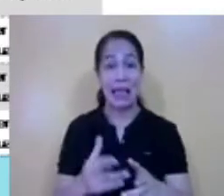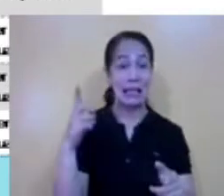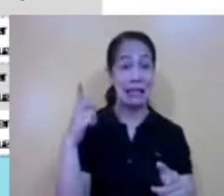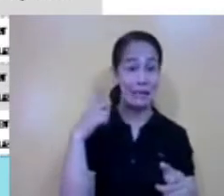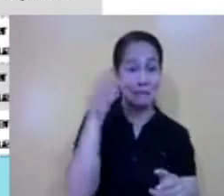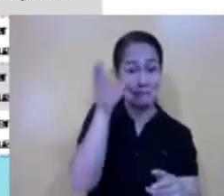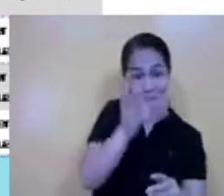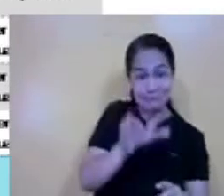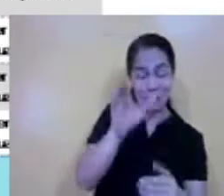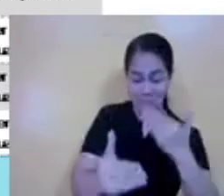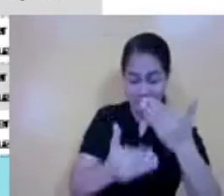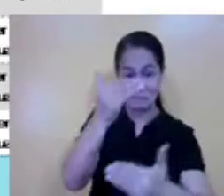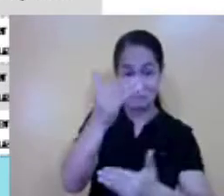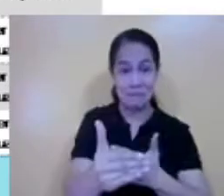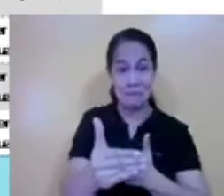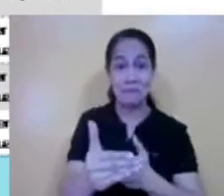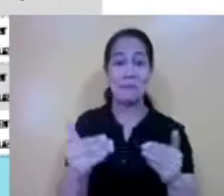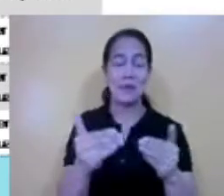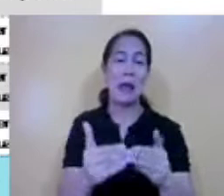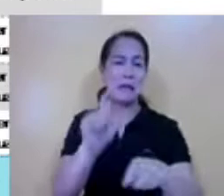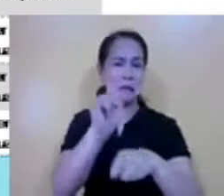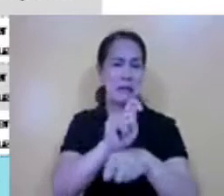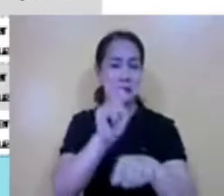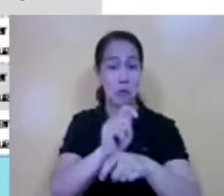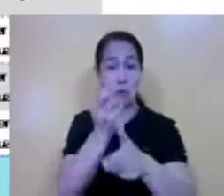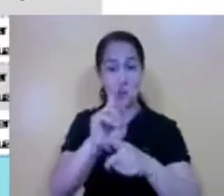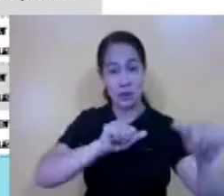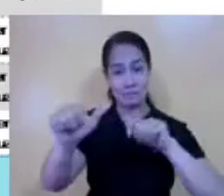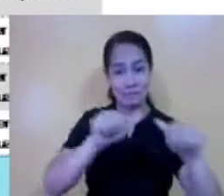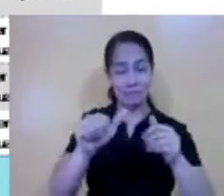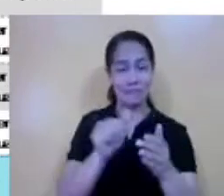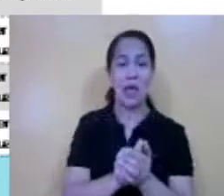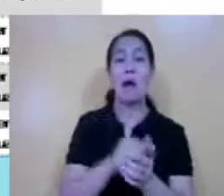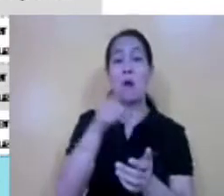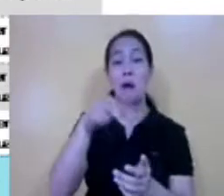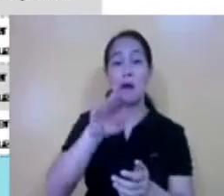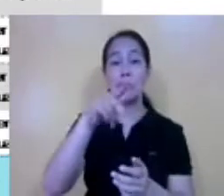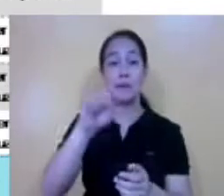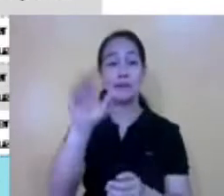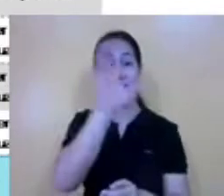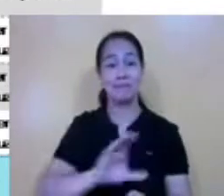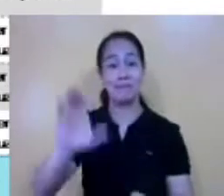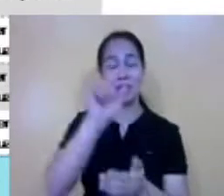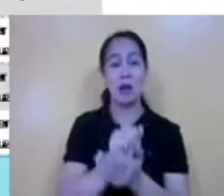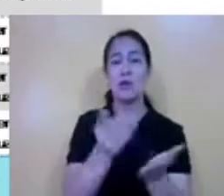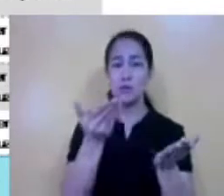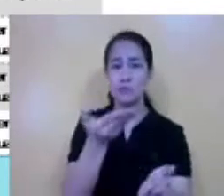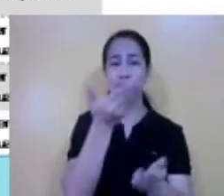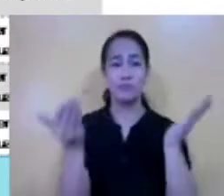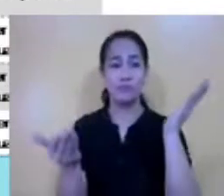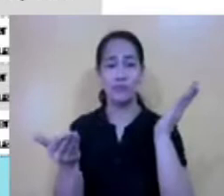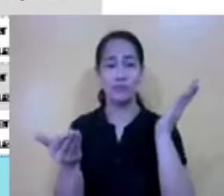by the specific task or activity for each phase of the RPMS cycle. You have there the old schedule